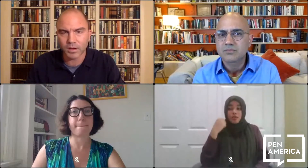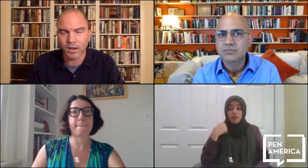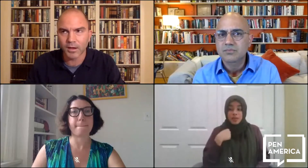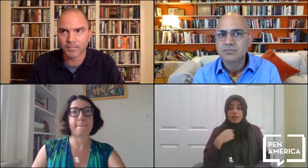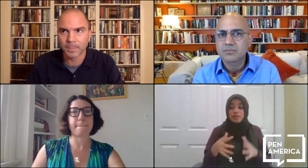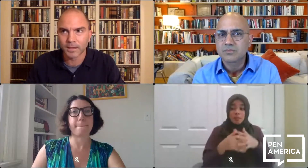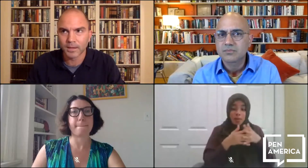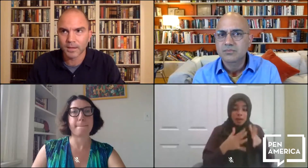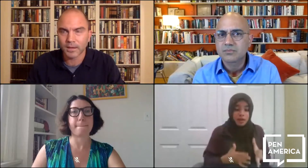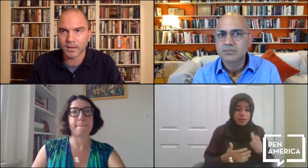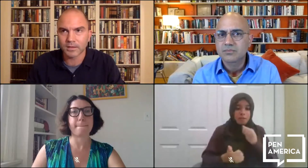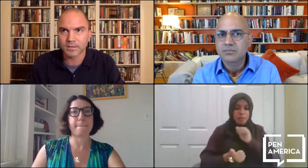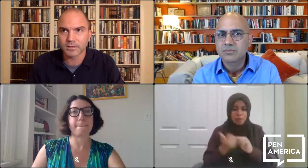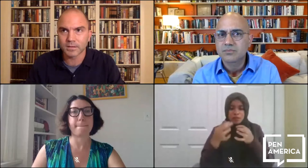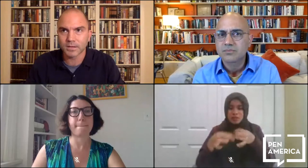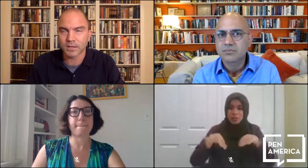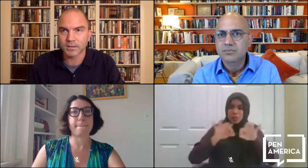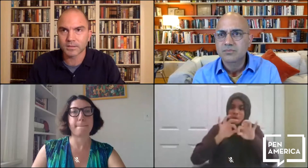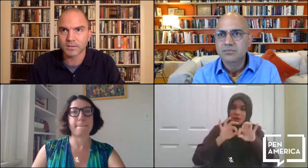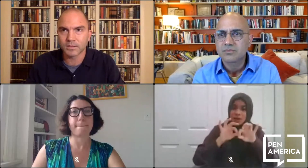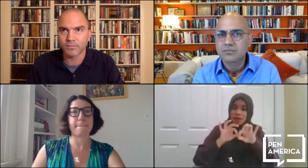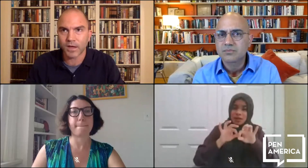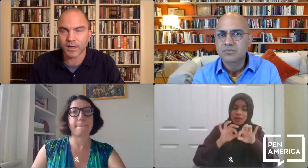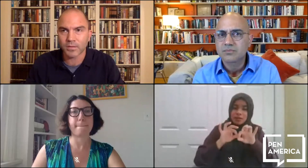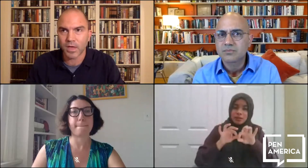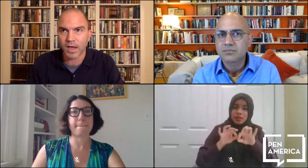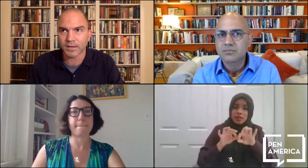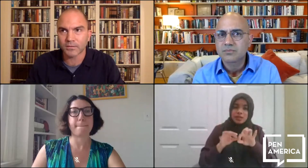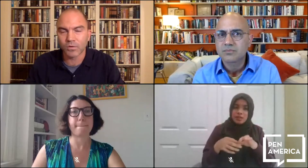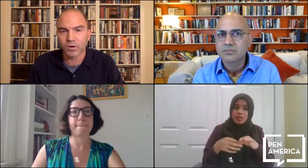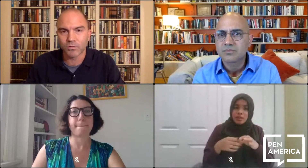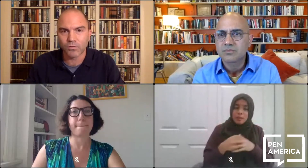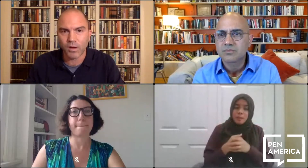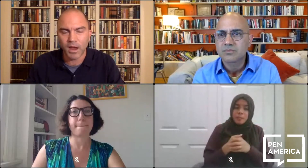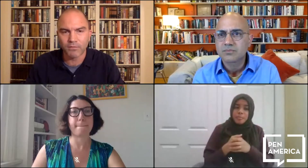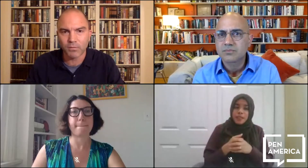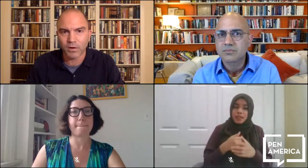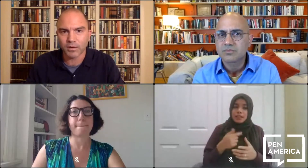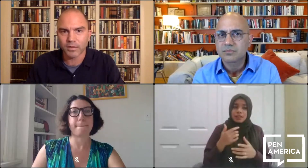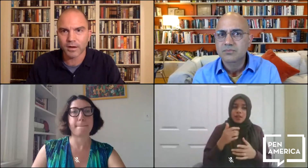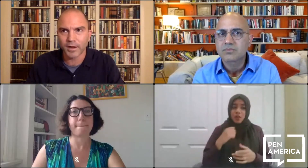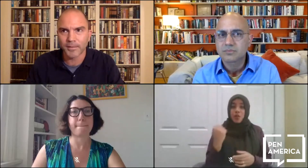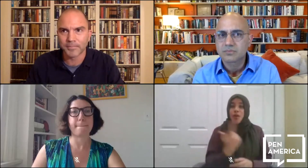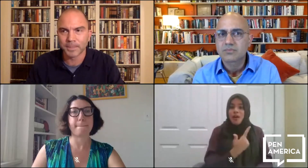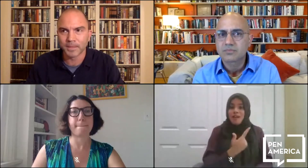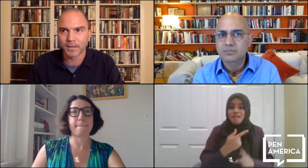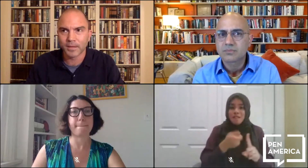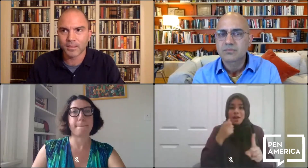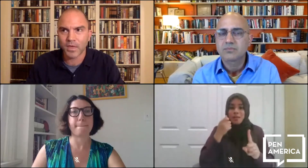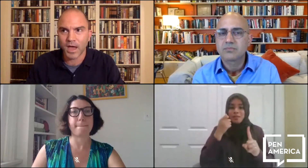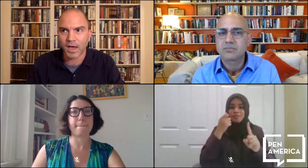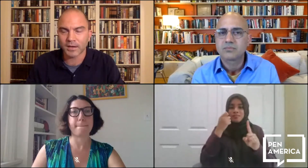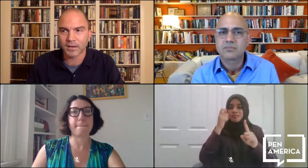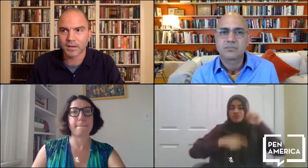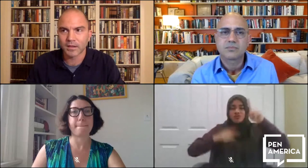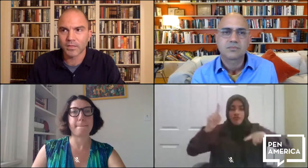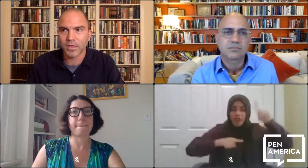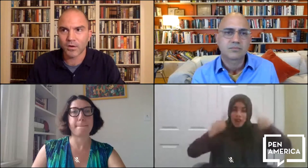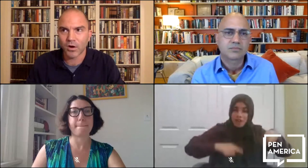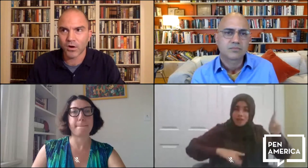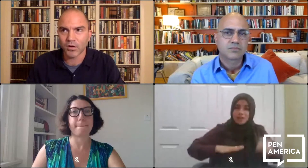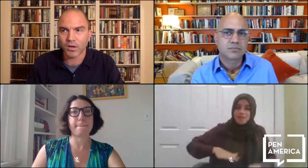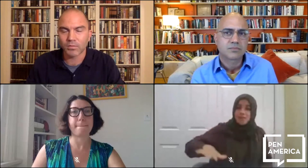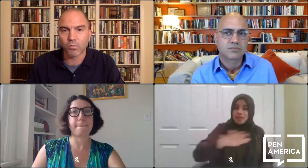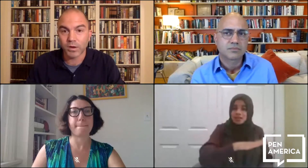important is the fact that we're from everywhere. That